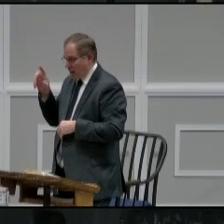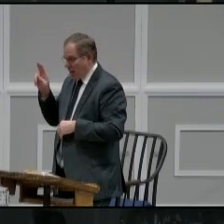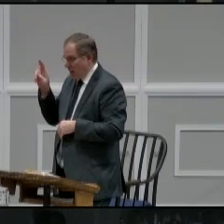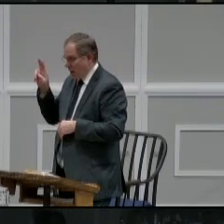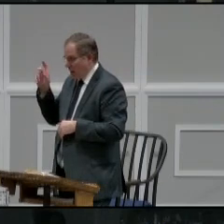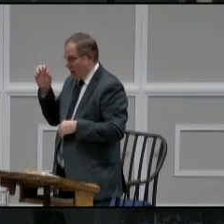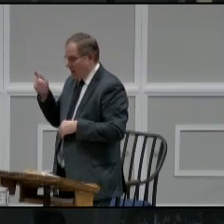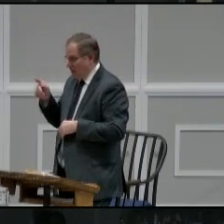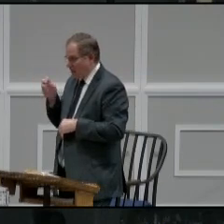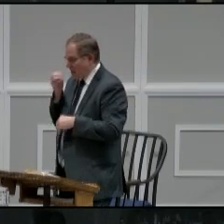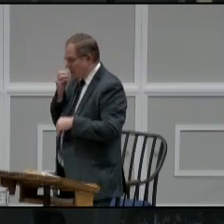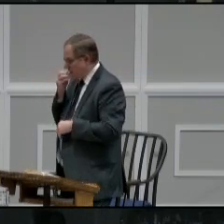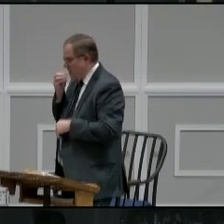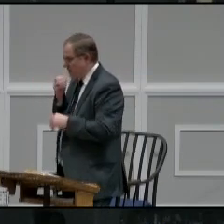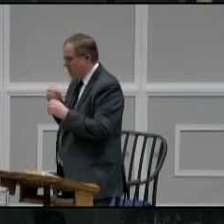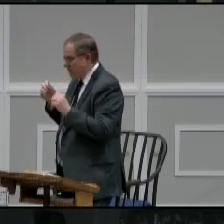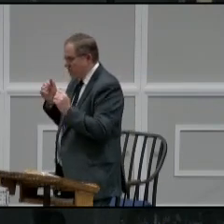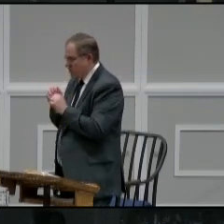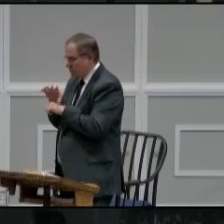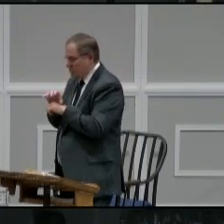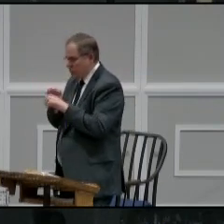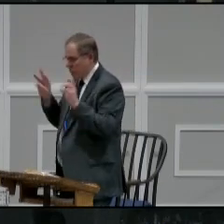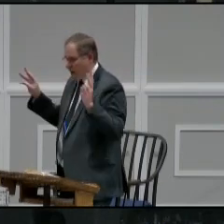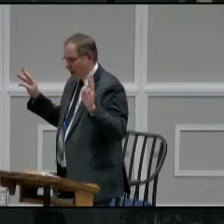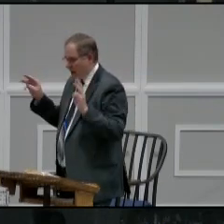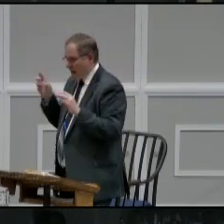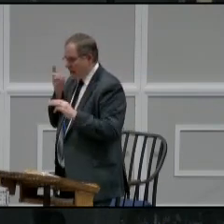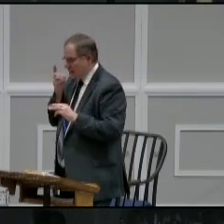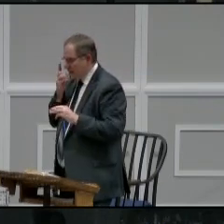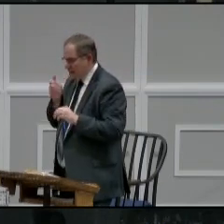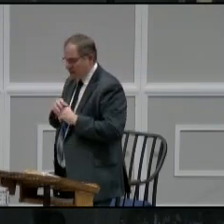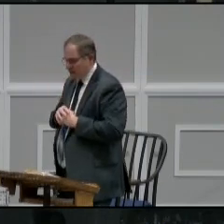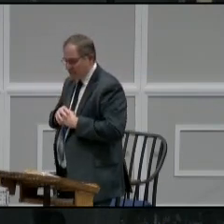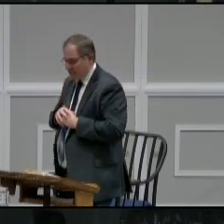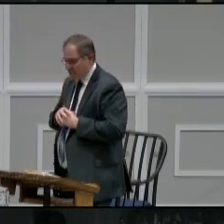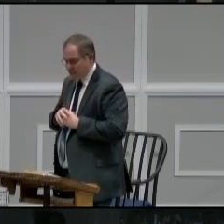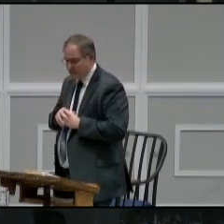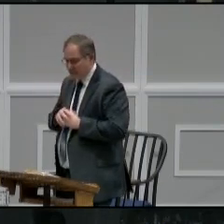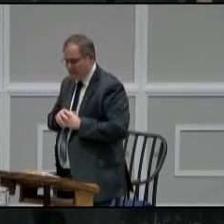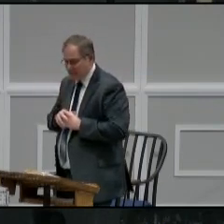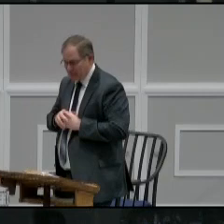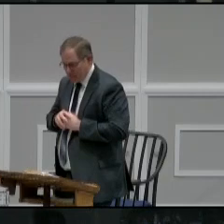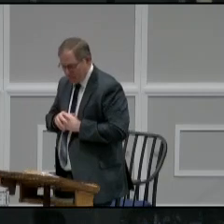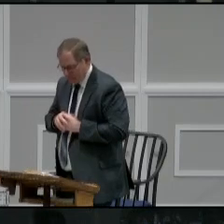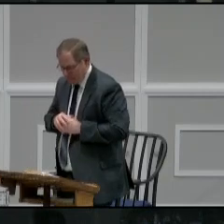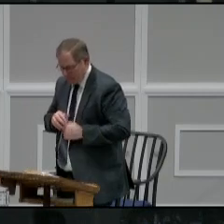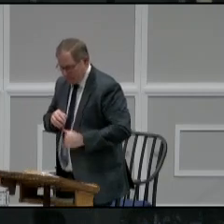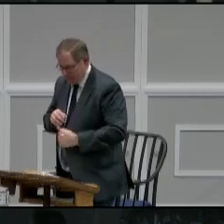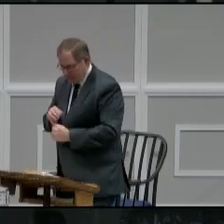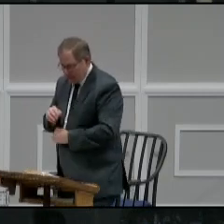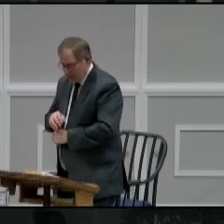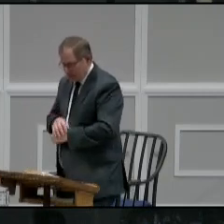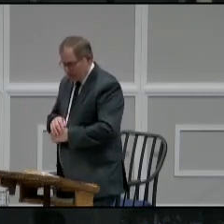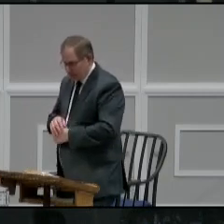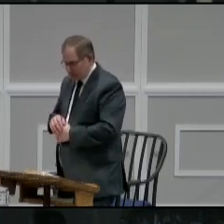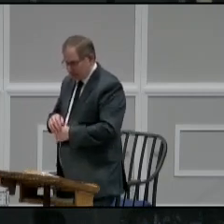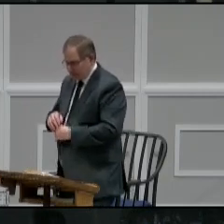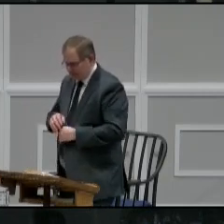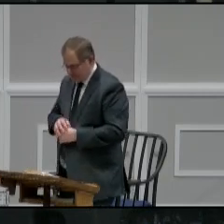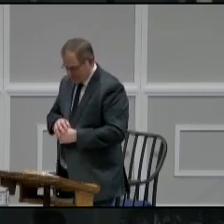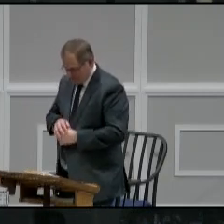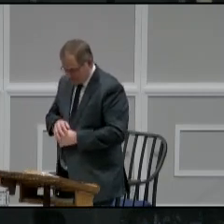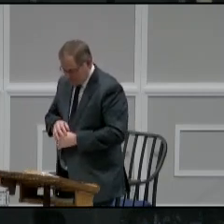them? A dinner on the grounds? I don't know. Listen, man. It's in there somewhere. One of the Baptist distinctives is food. It's in